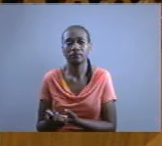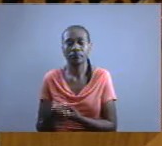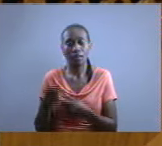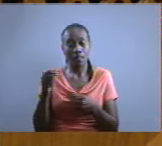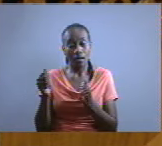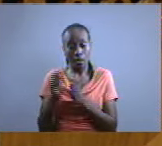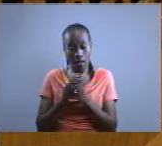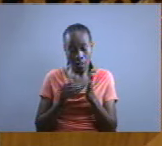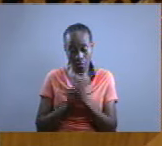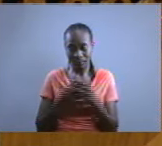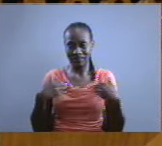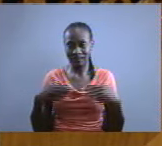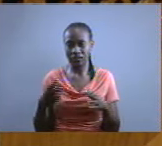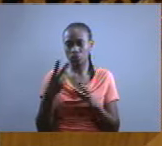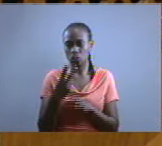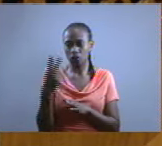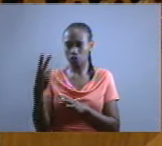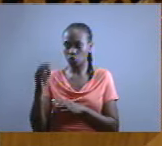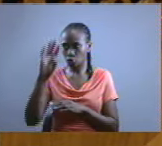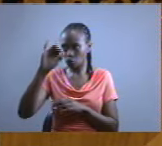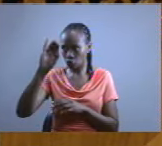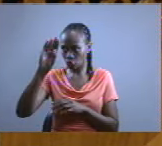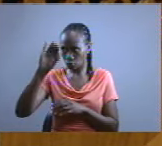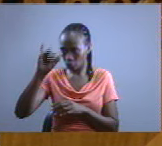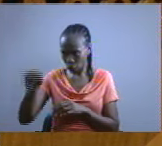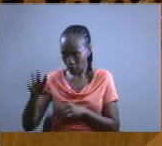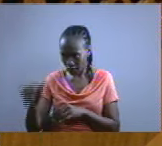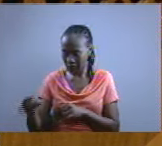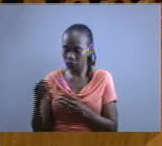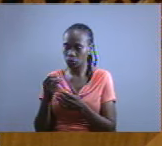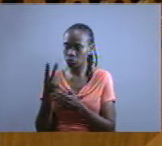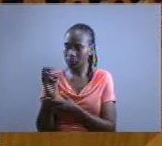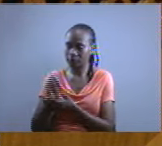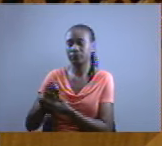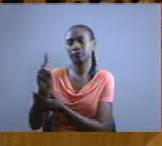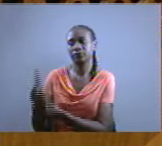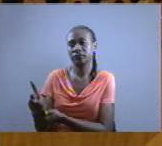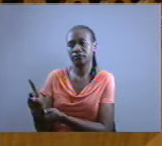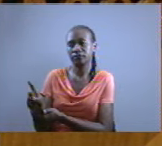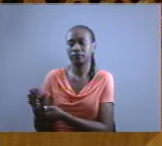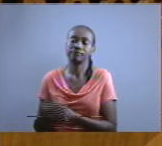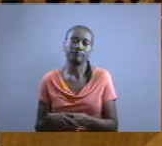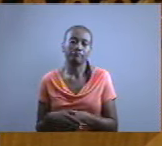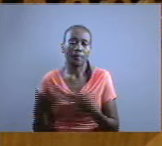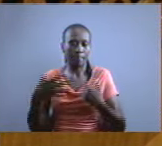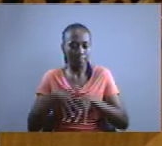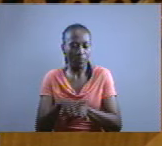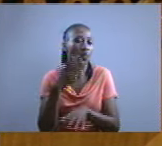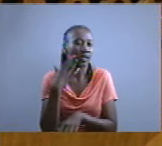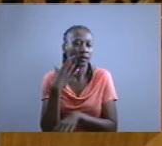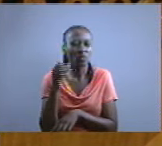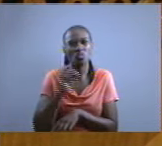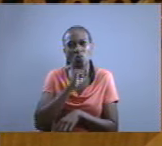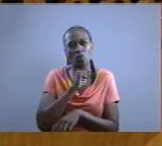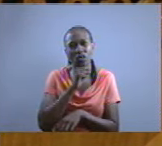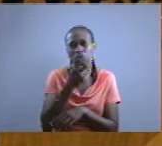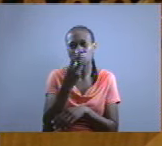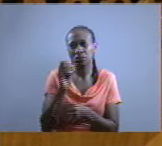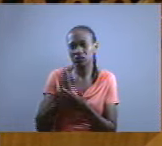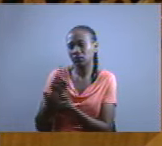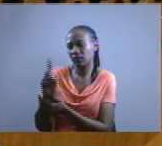on the 22nd of July 2011, and implementation started around August